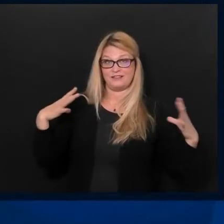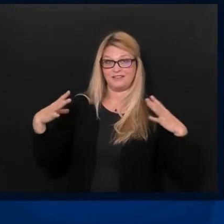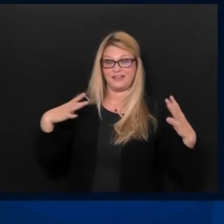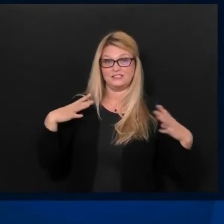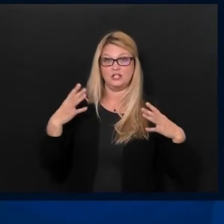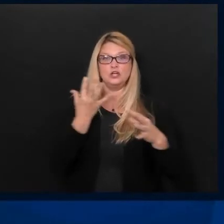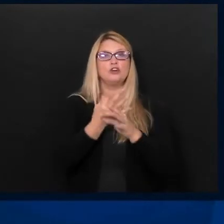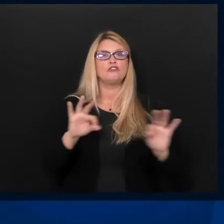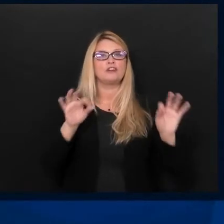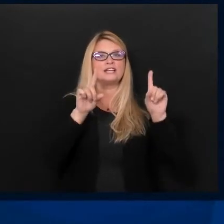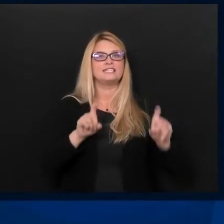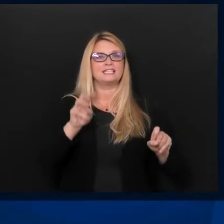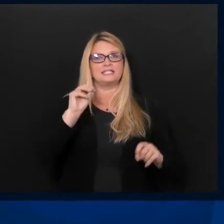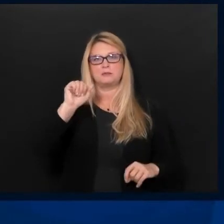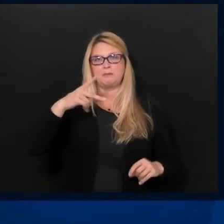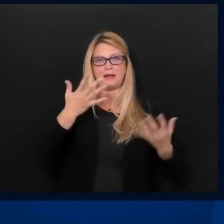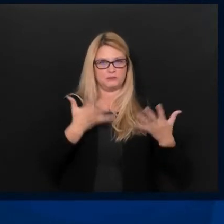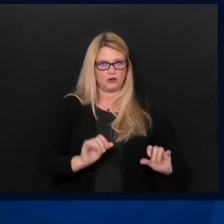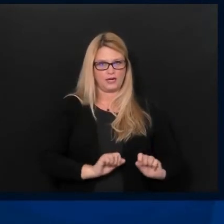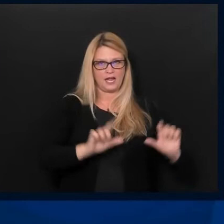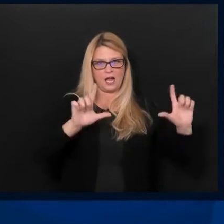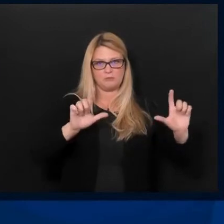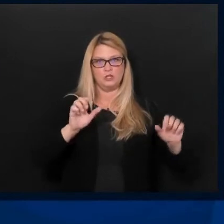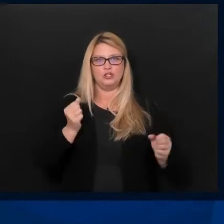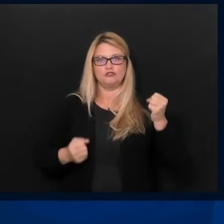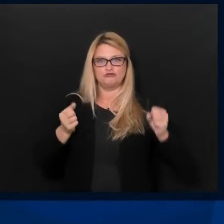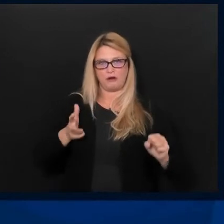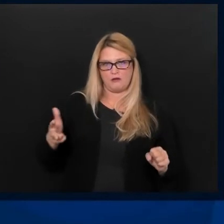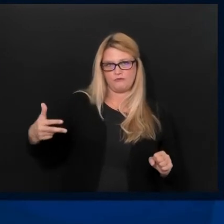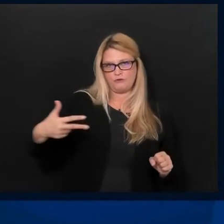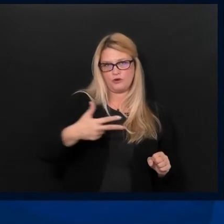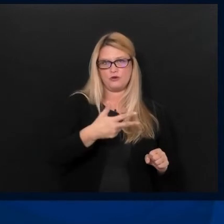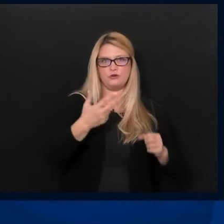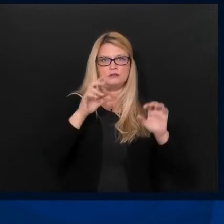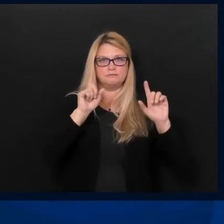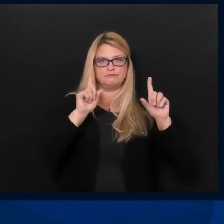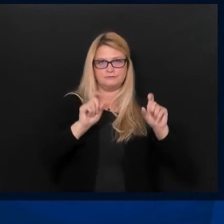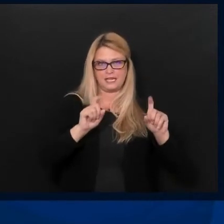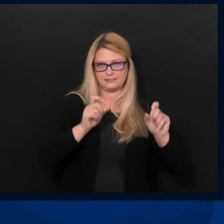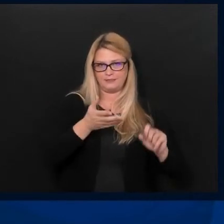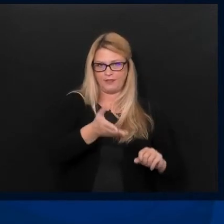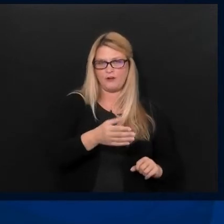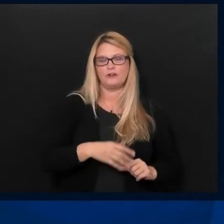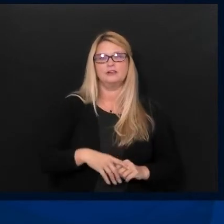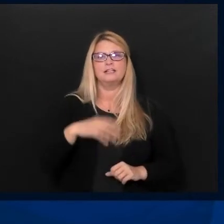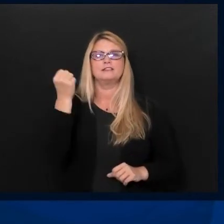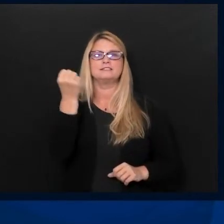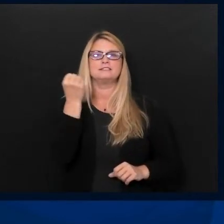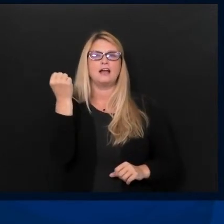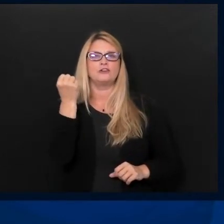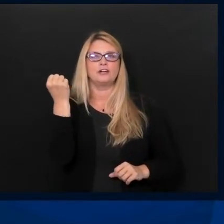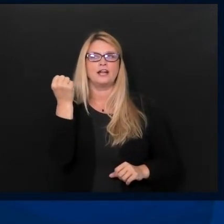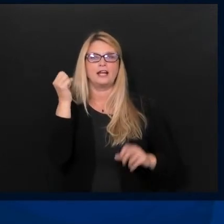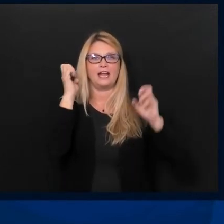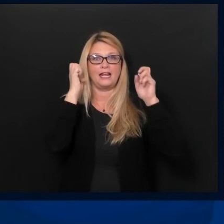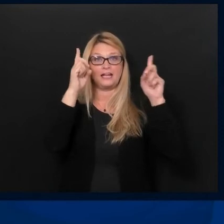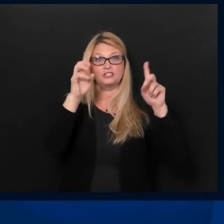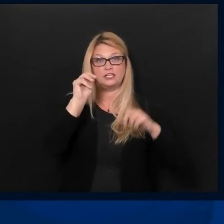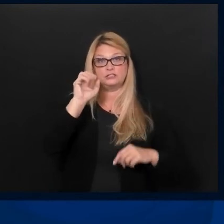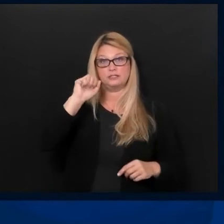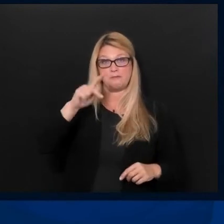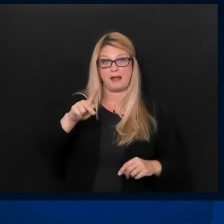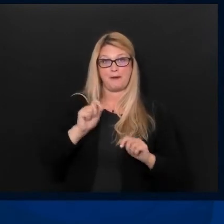free testing map's up. Our drive-through pharmacy testing's up. The Saturday education